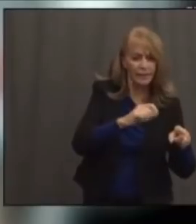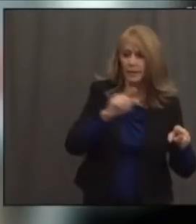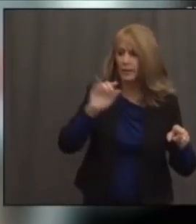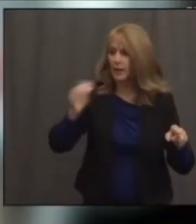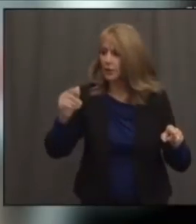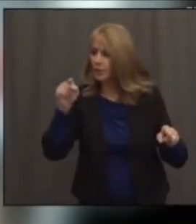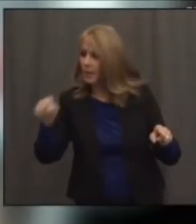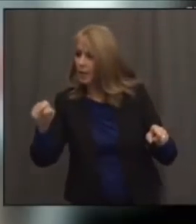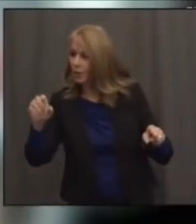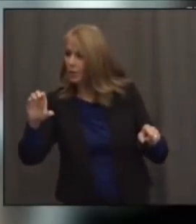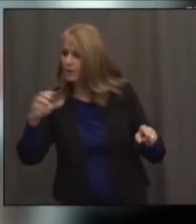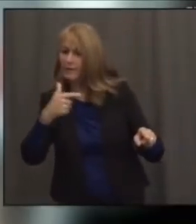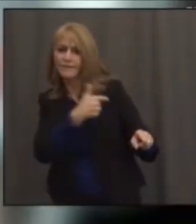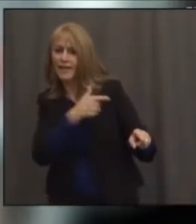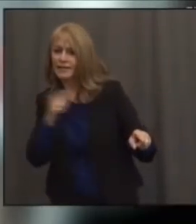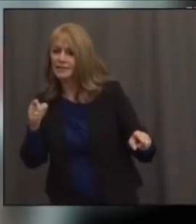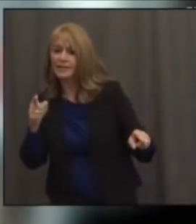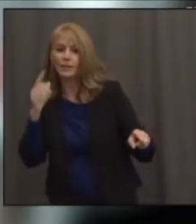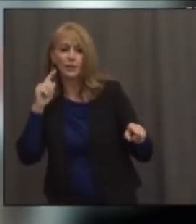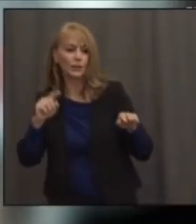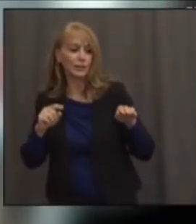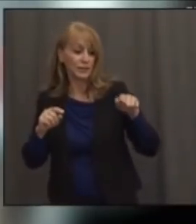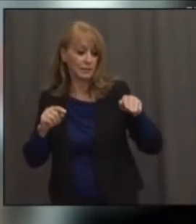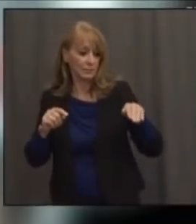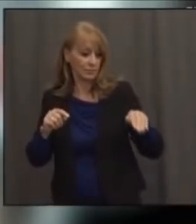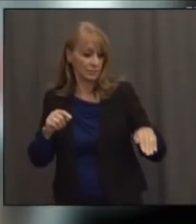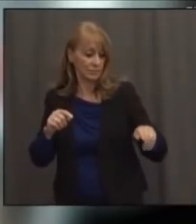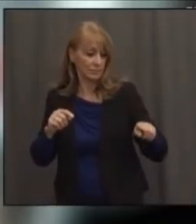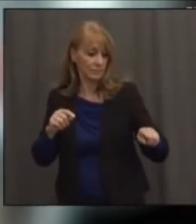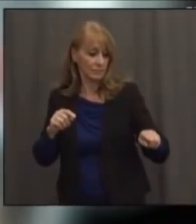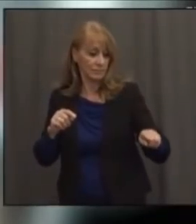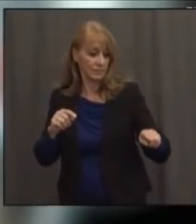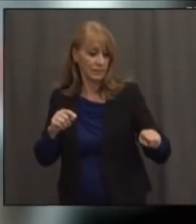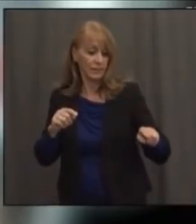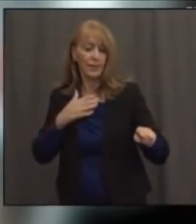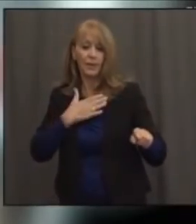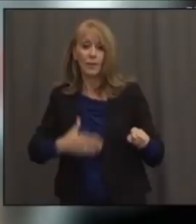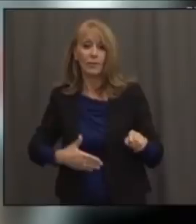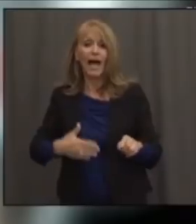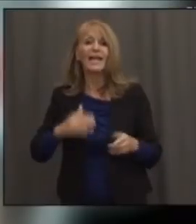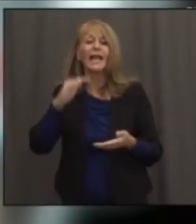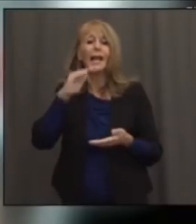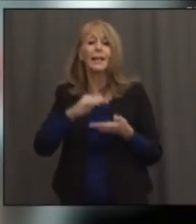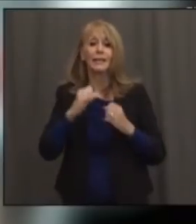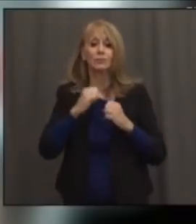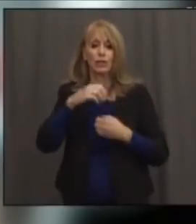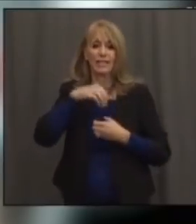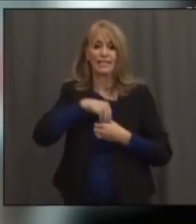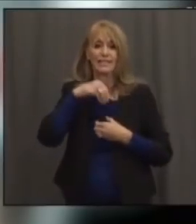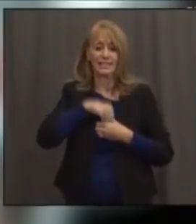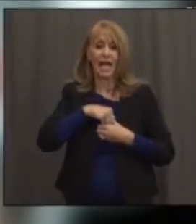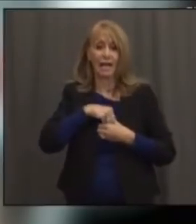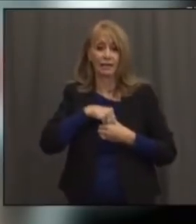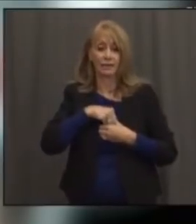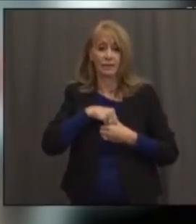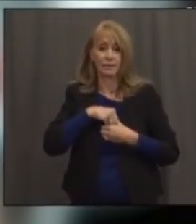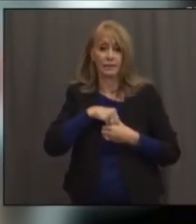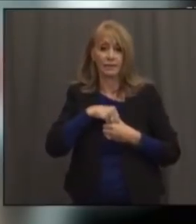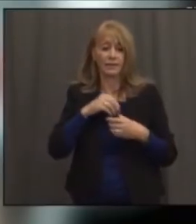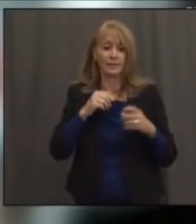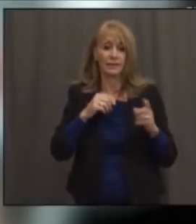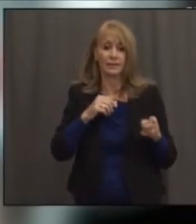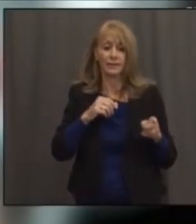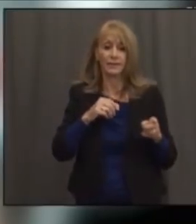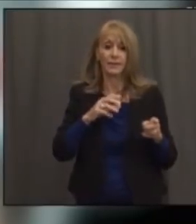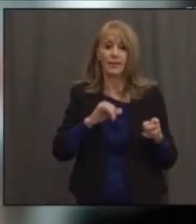general contours, where you see the decline in neutralizing antibodies in the population who's been naturally infected with COVID is in